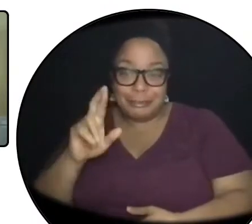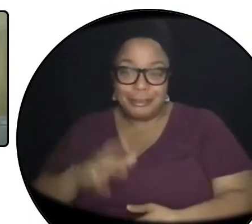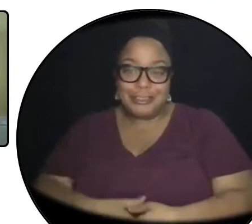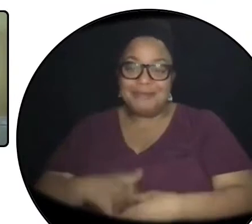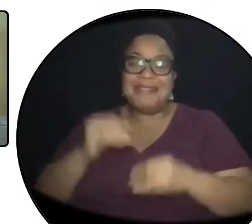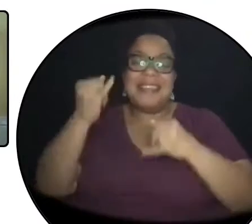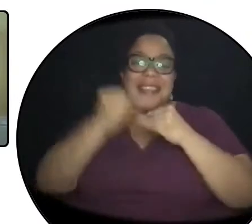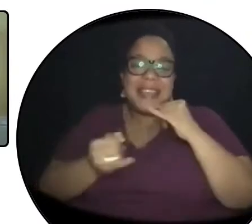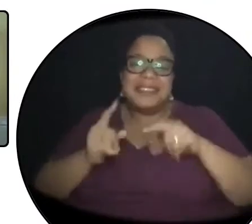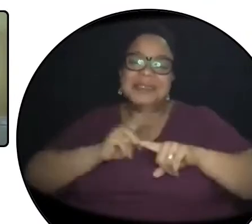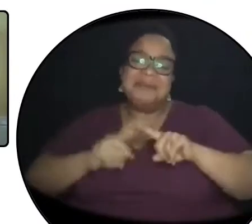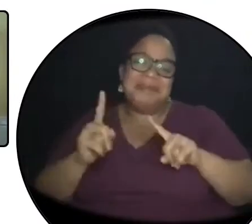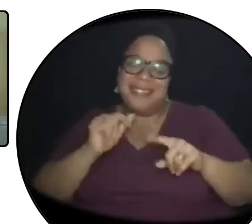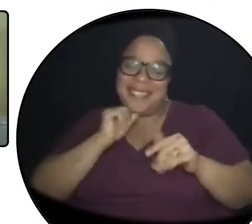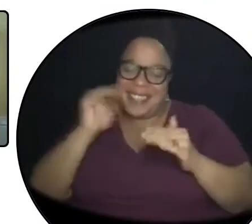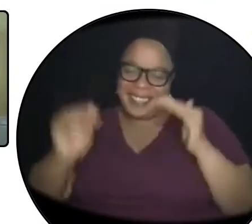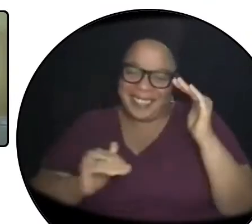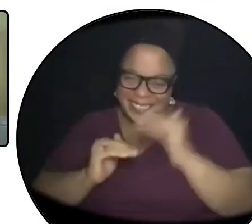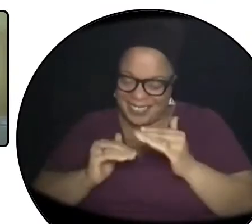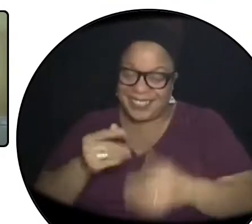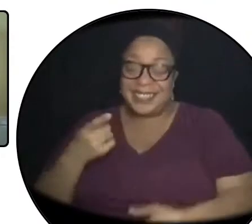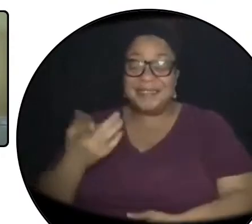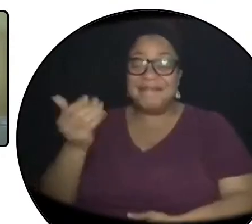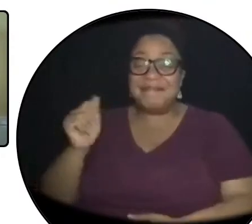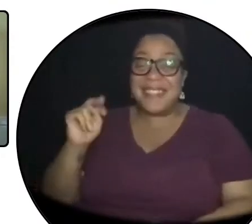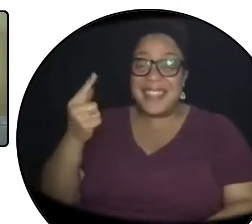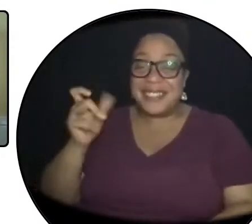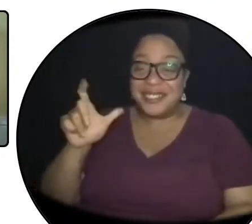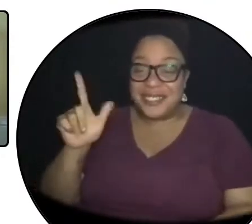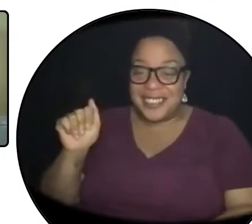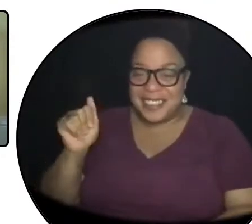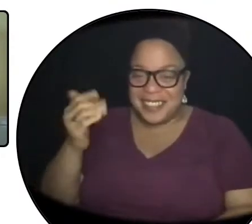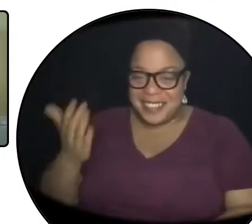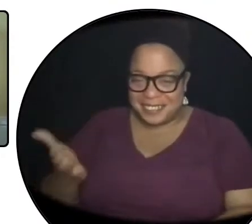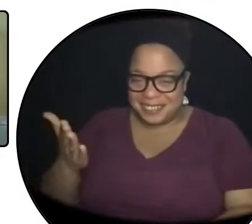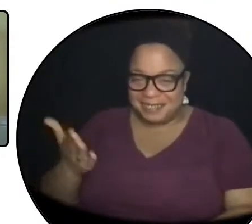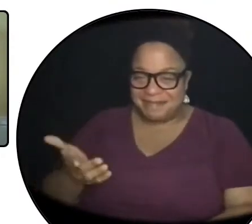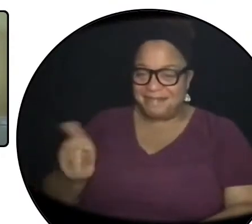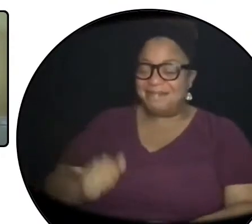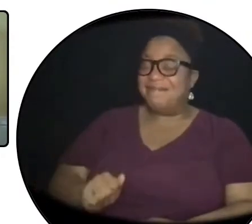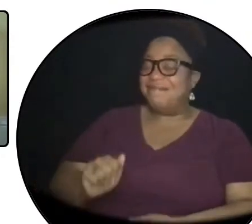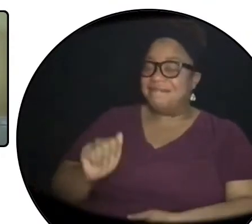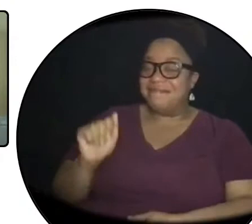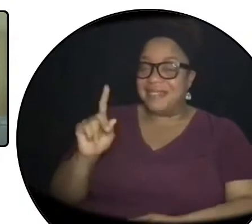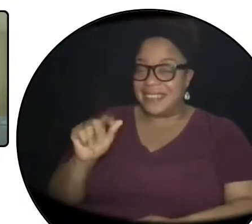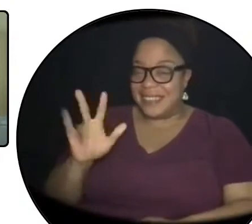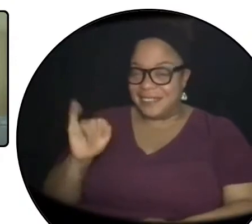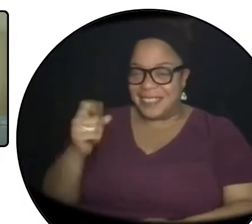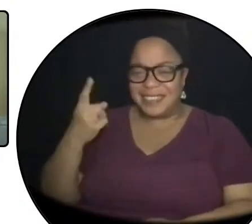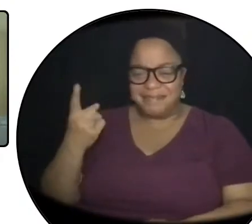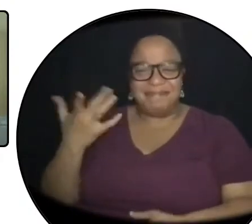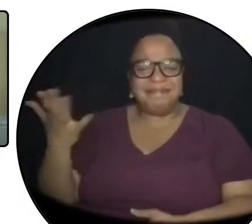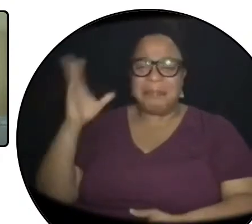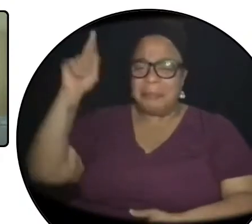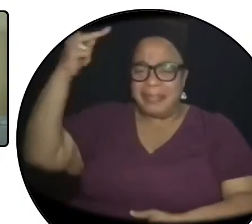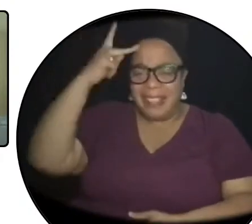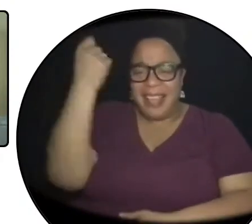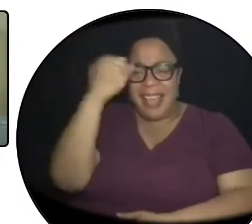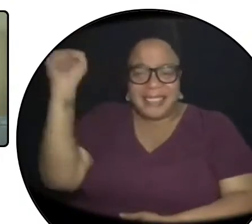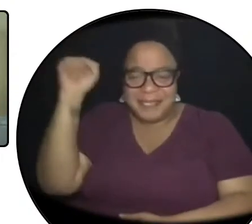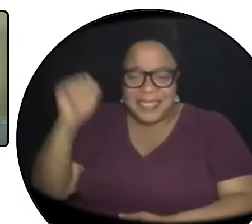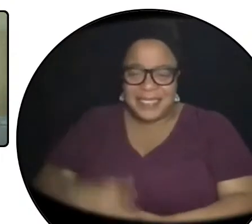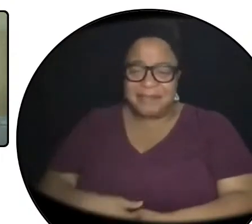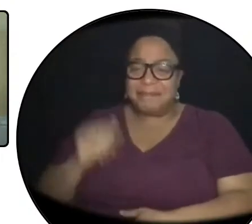Freedom is a Constant Struggle, and Our Prisons Obsolete. She is the subject of the acclaimed documentary Free Angela and All